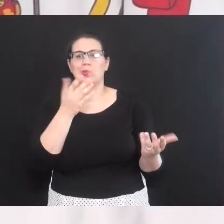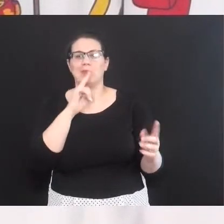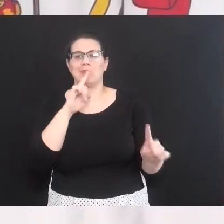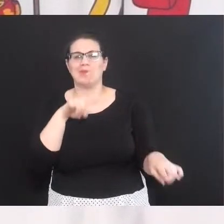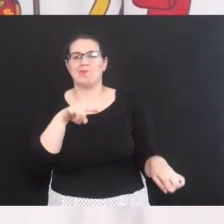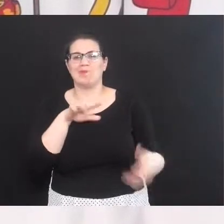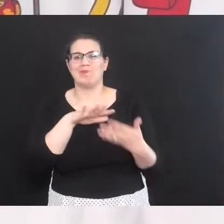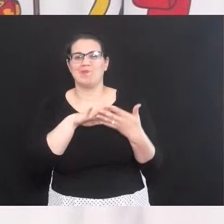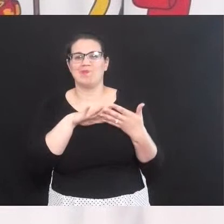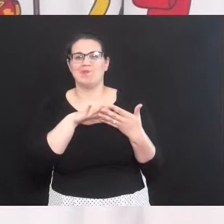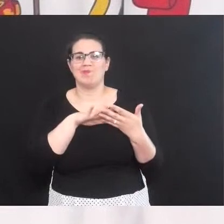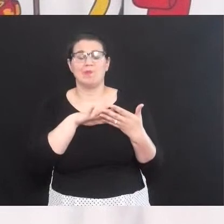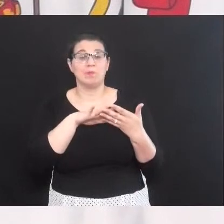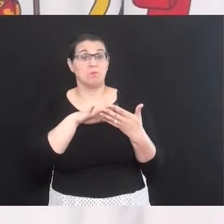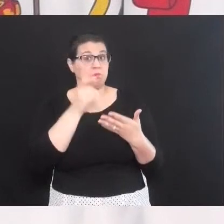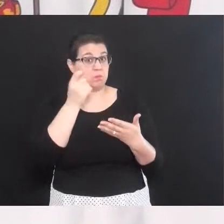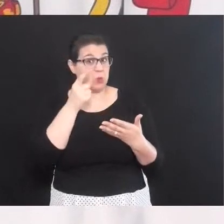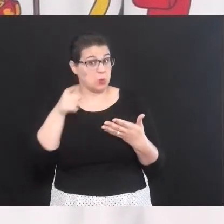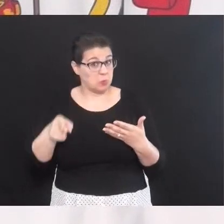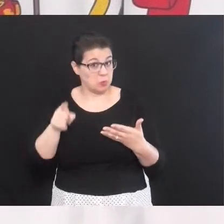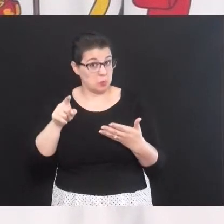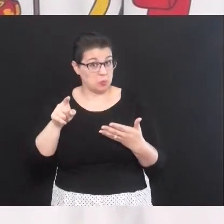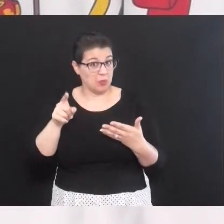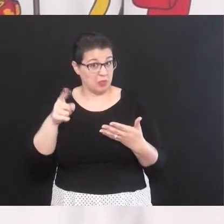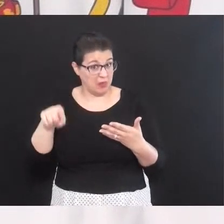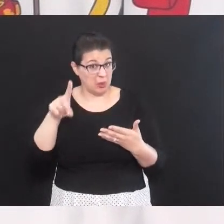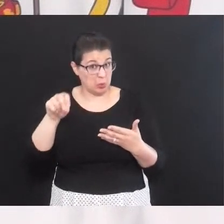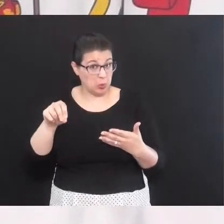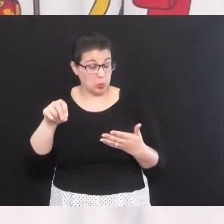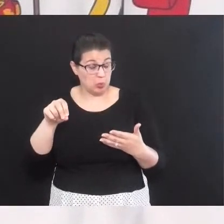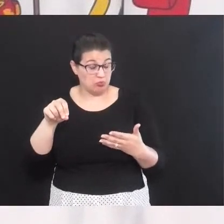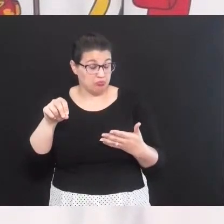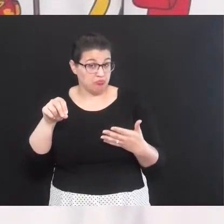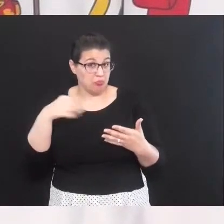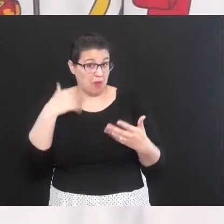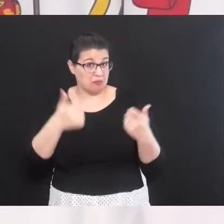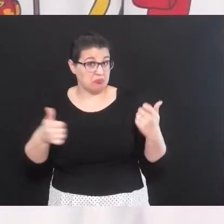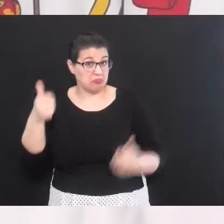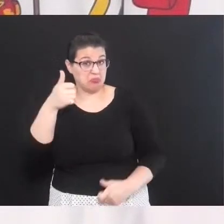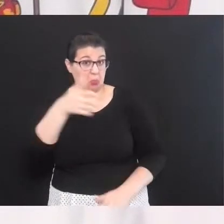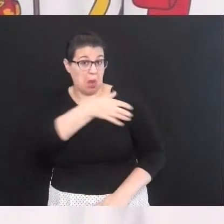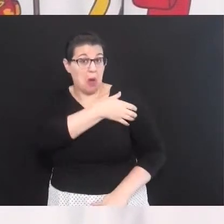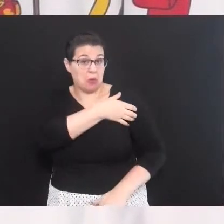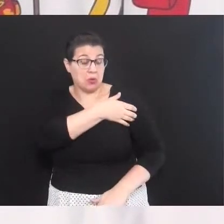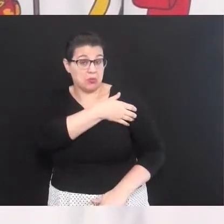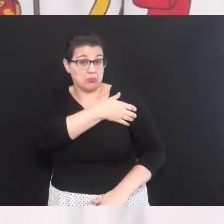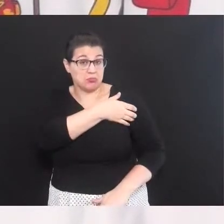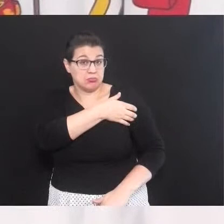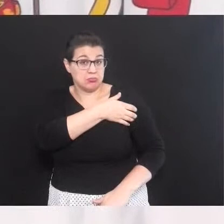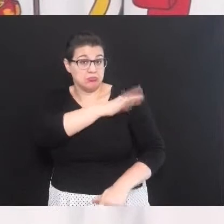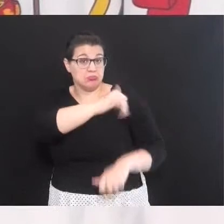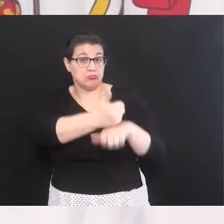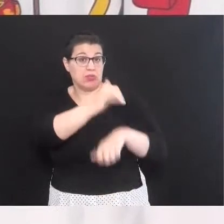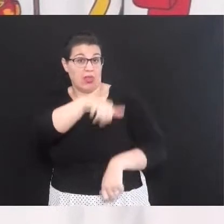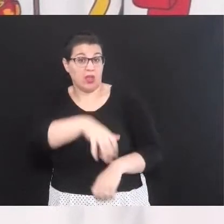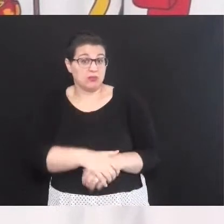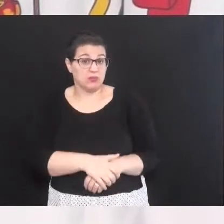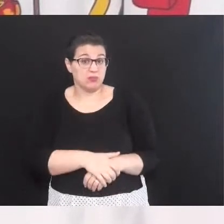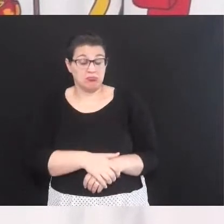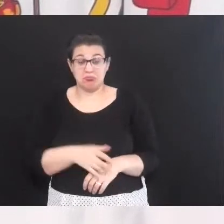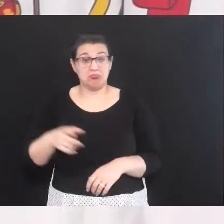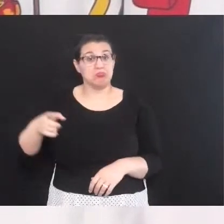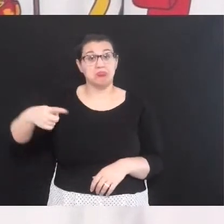They have the power to do exactly just that. And they haven't exercised that